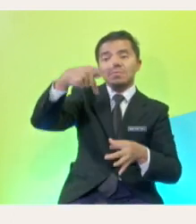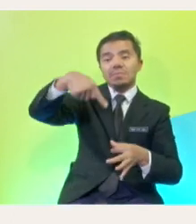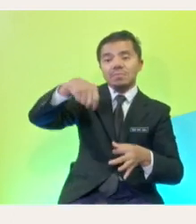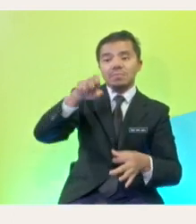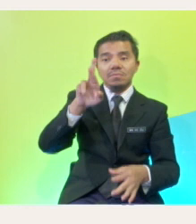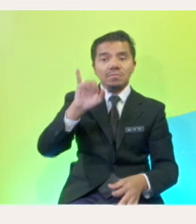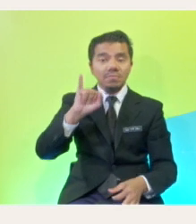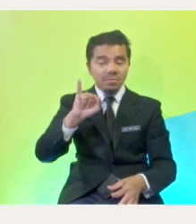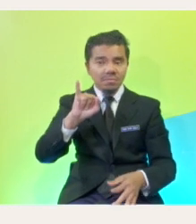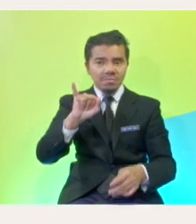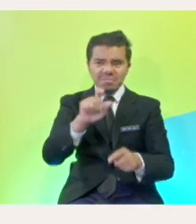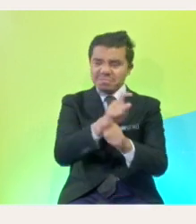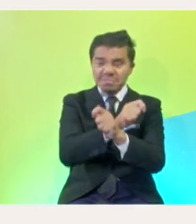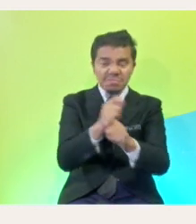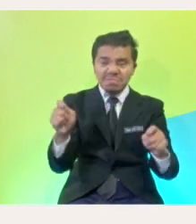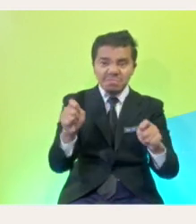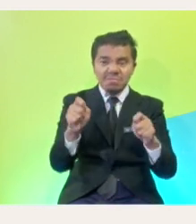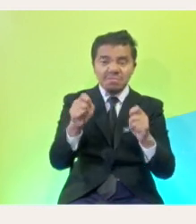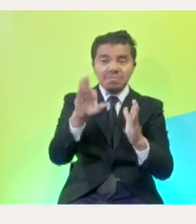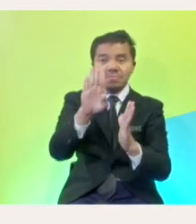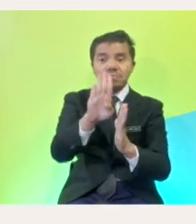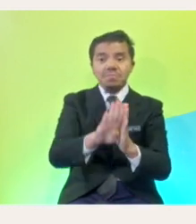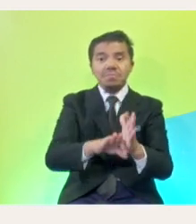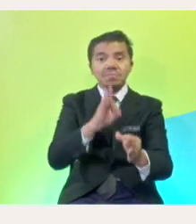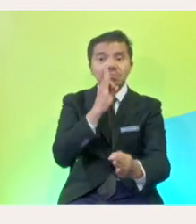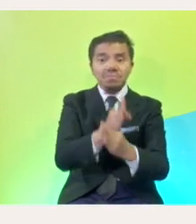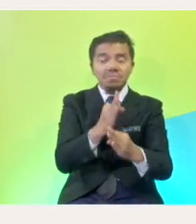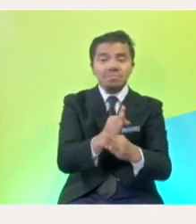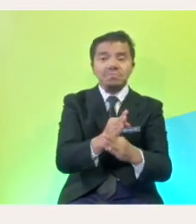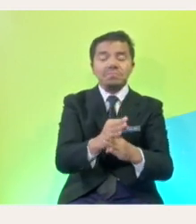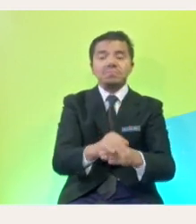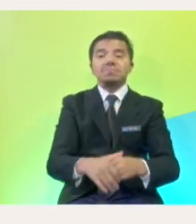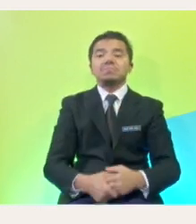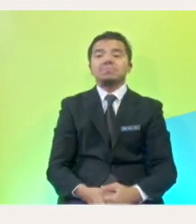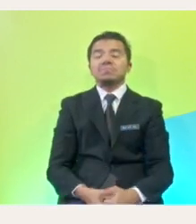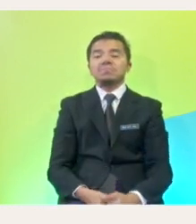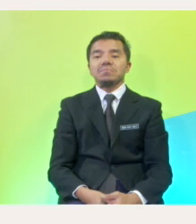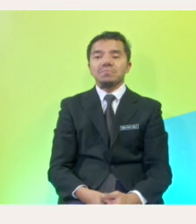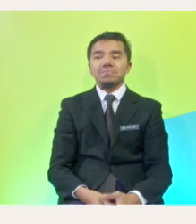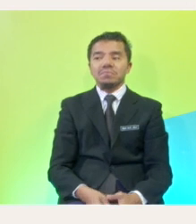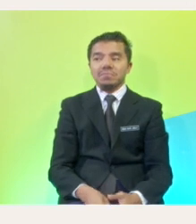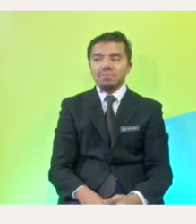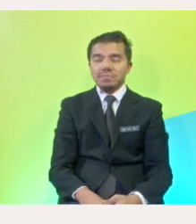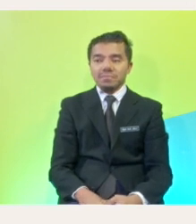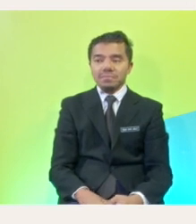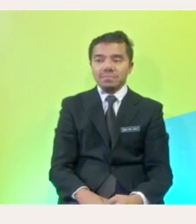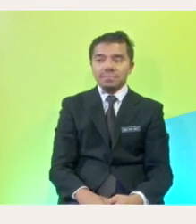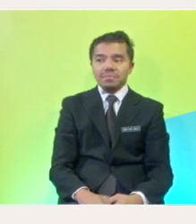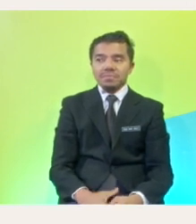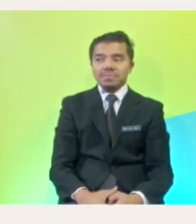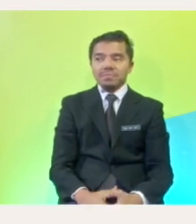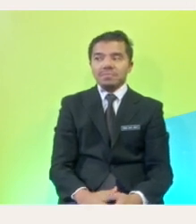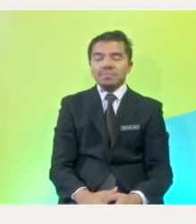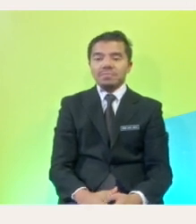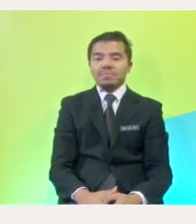it also have a difficulty to smile or close their eyes. You can look at the picture there. So someone that her eyes